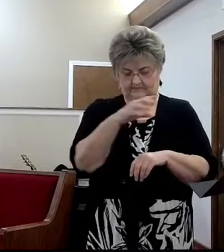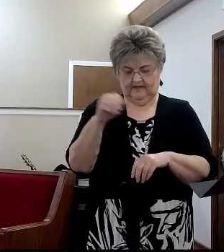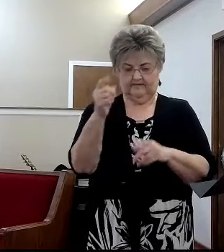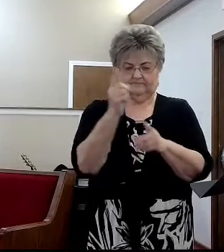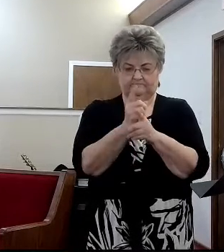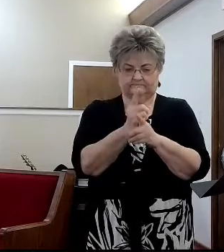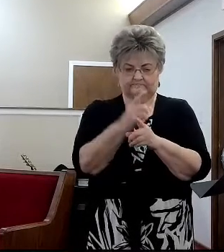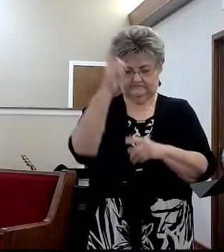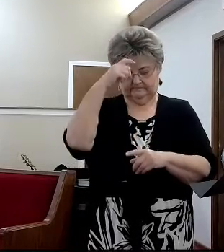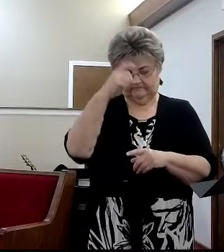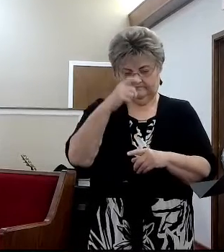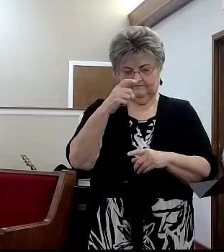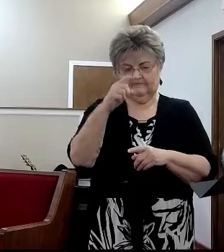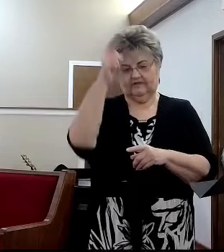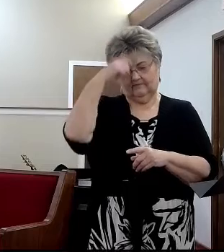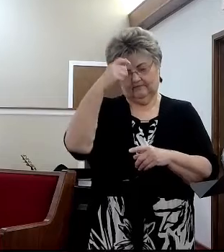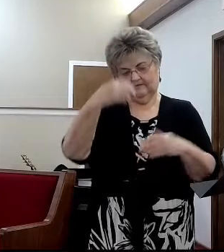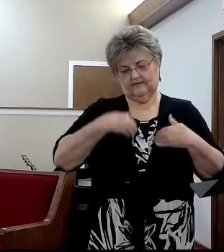understanding, I have strength.